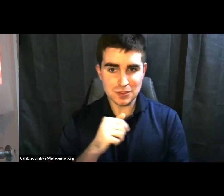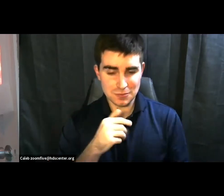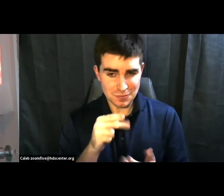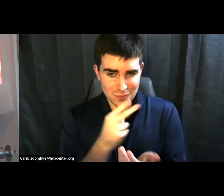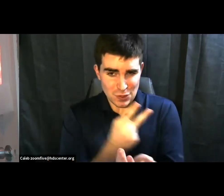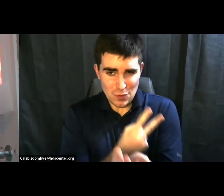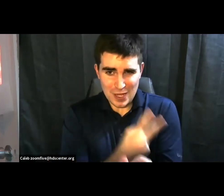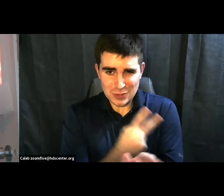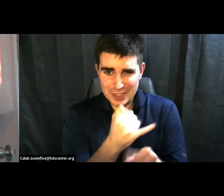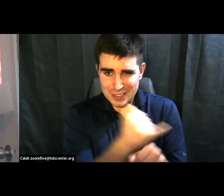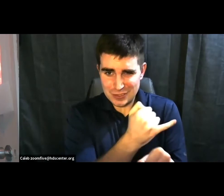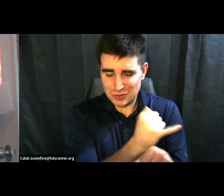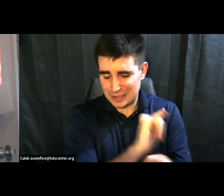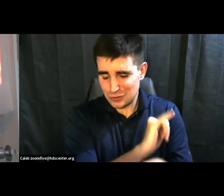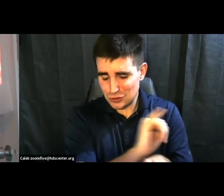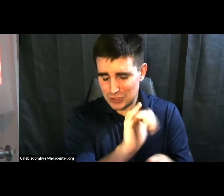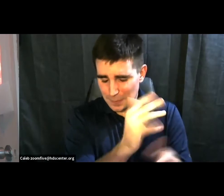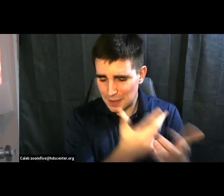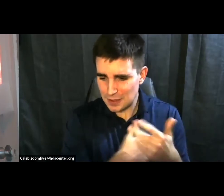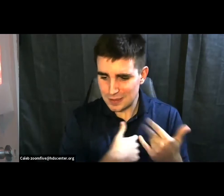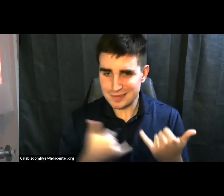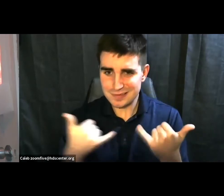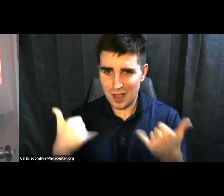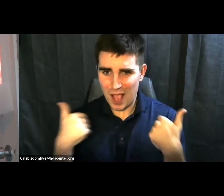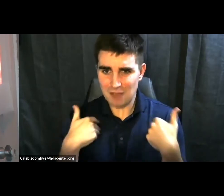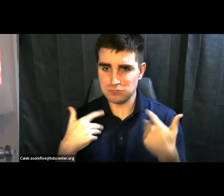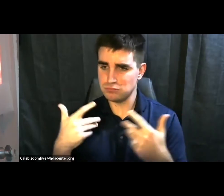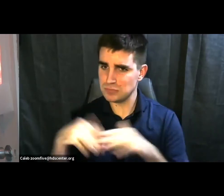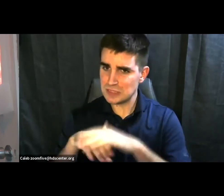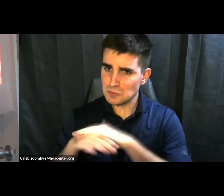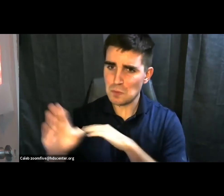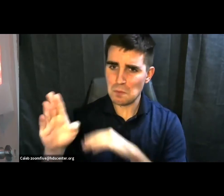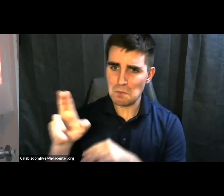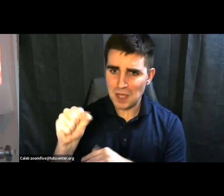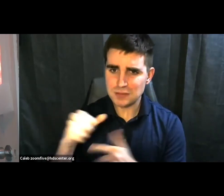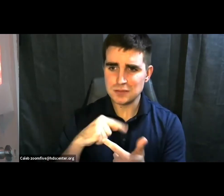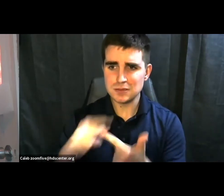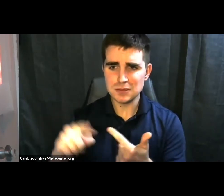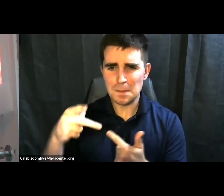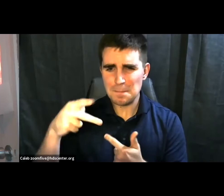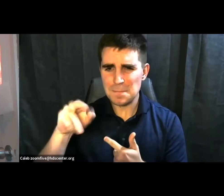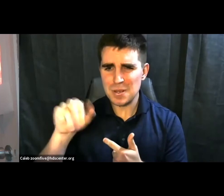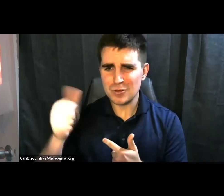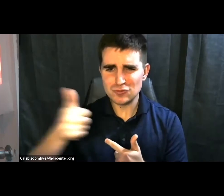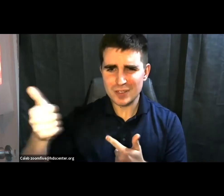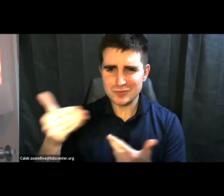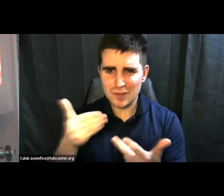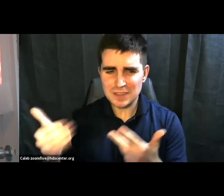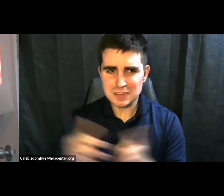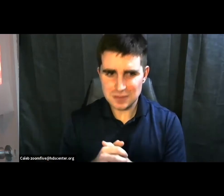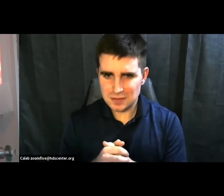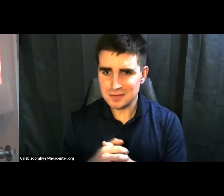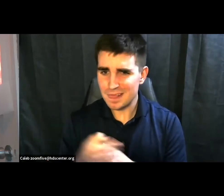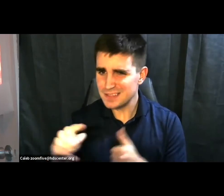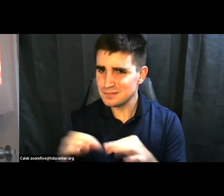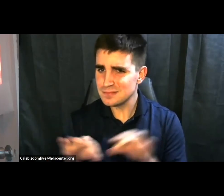that today has accessible buses and a robust paratransit service? This is the key question that I'm excited for our first panel to take